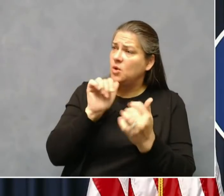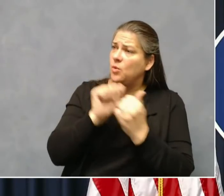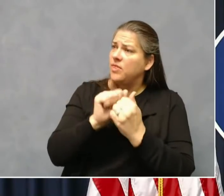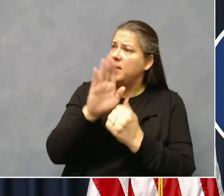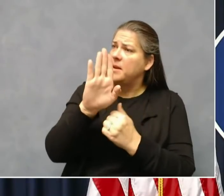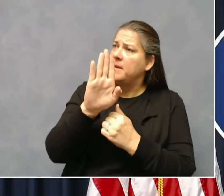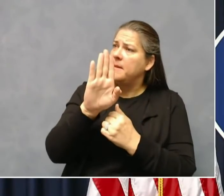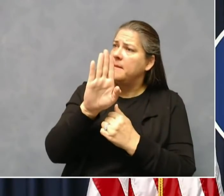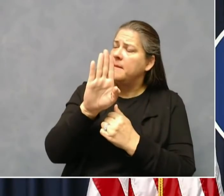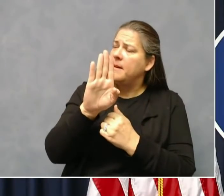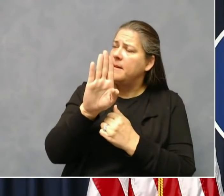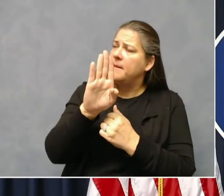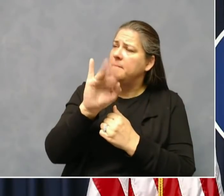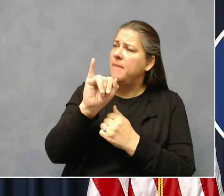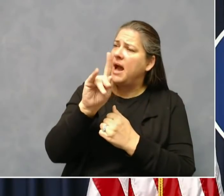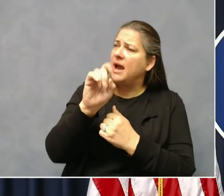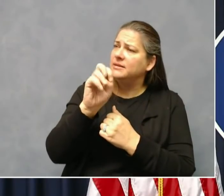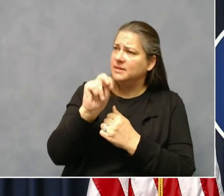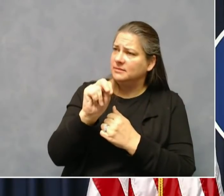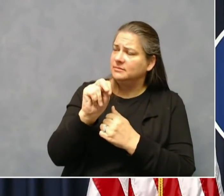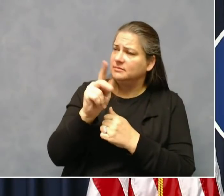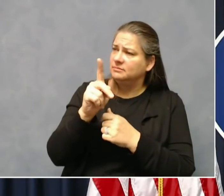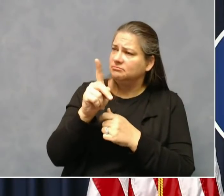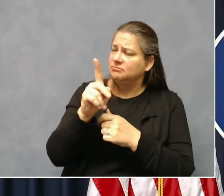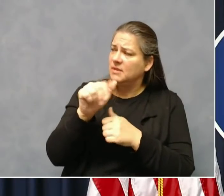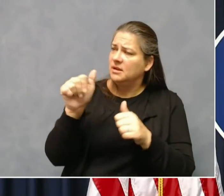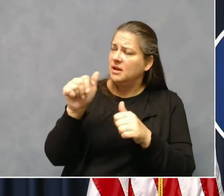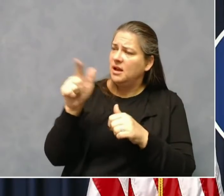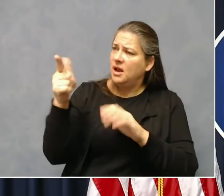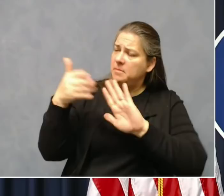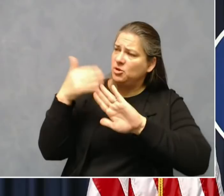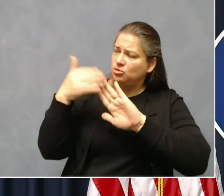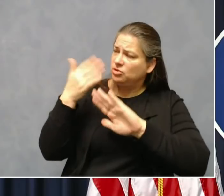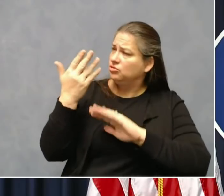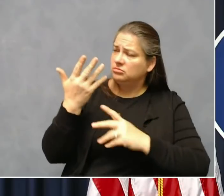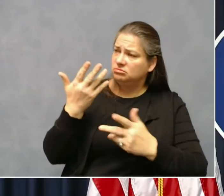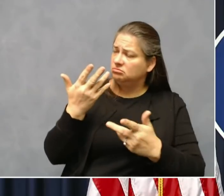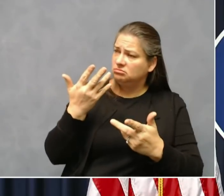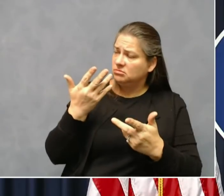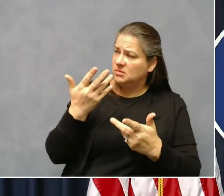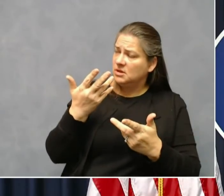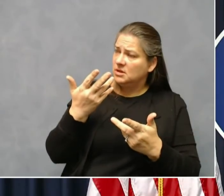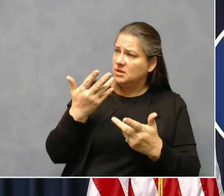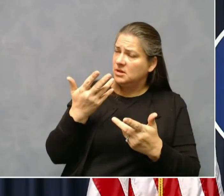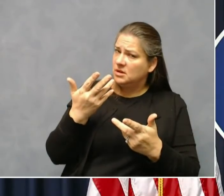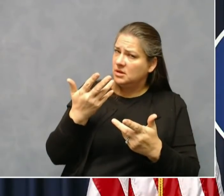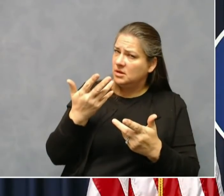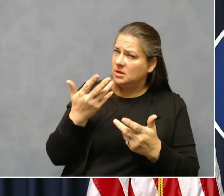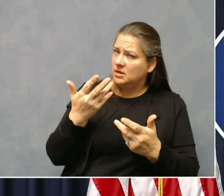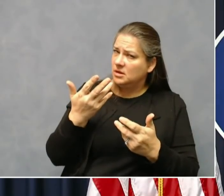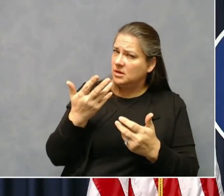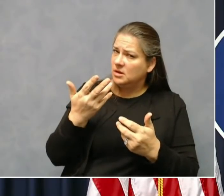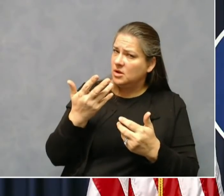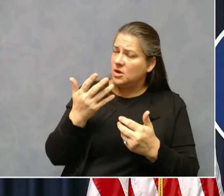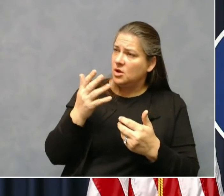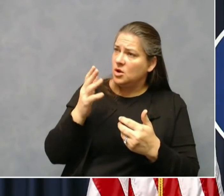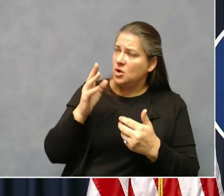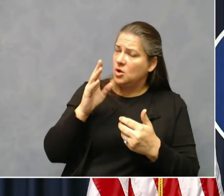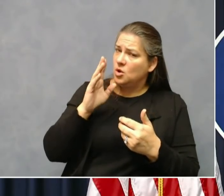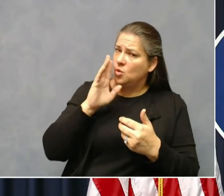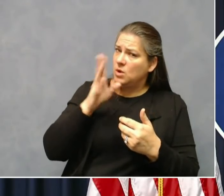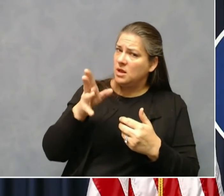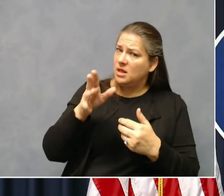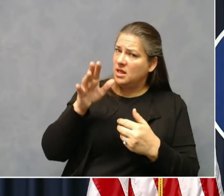are there any indications that rocky transition might affect the rollout of vaccines or any other help in Kentucky?